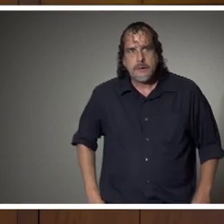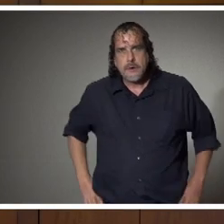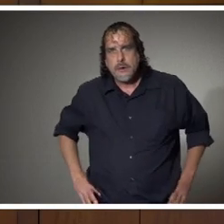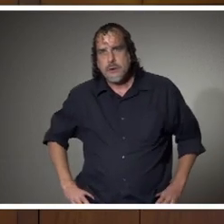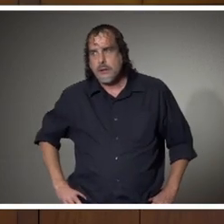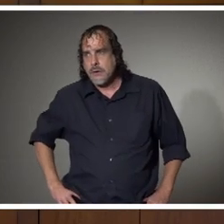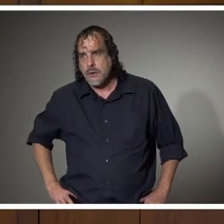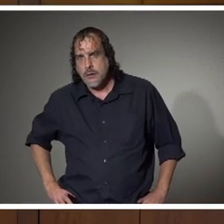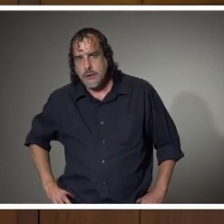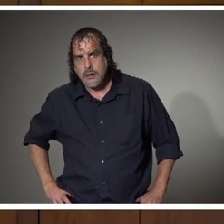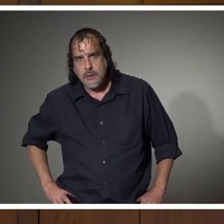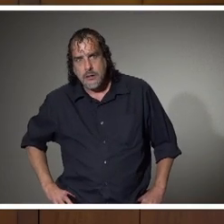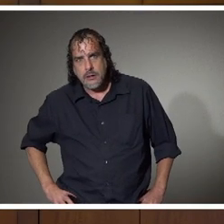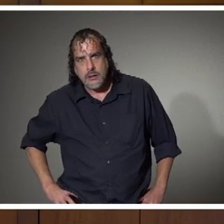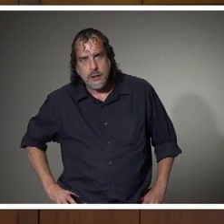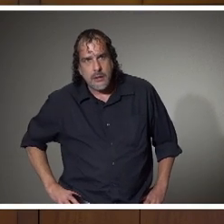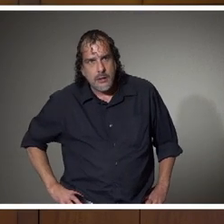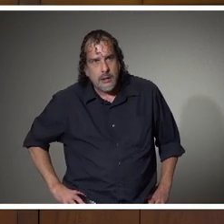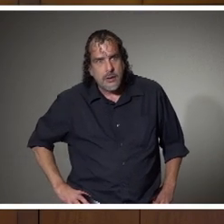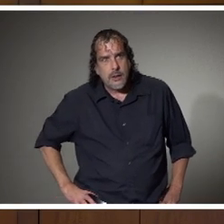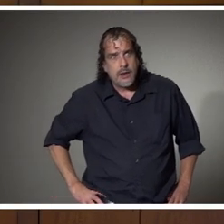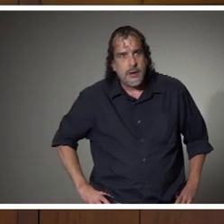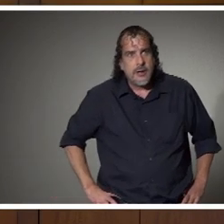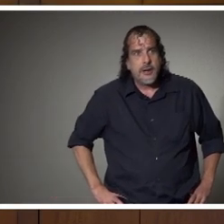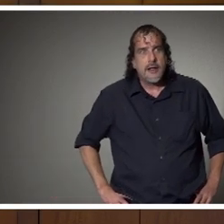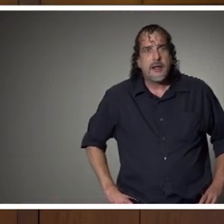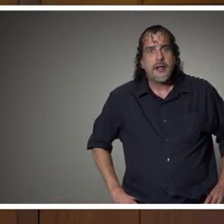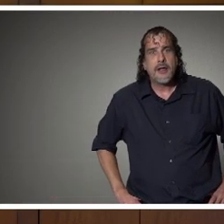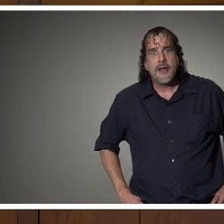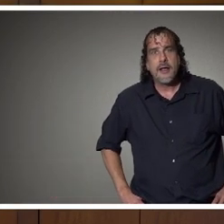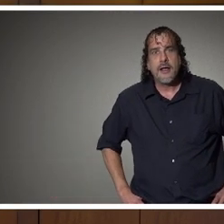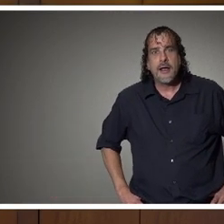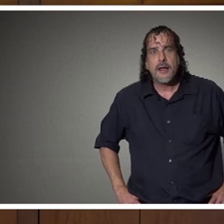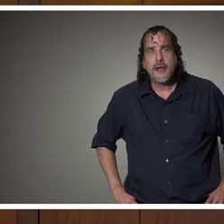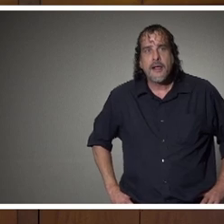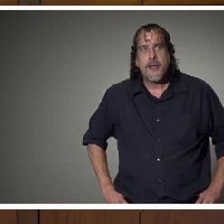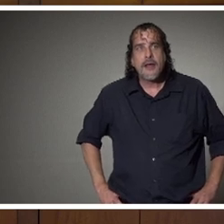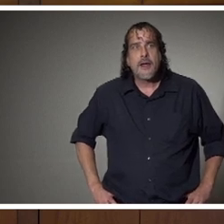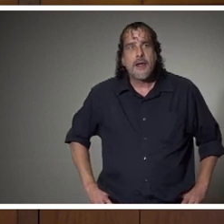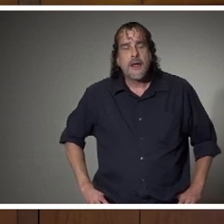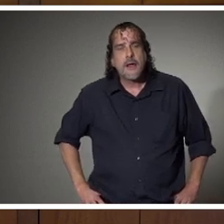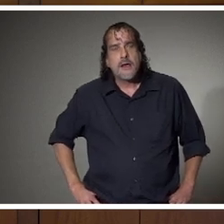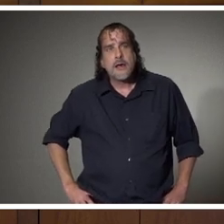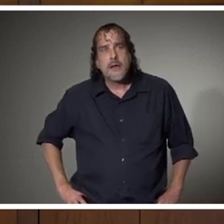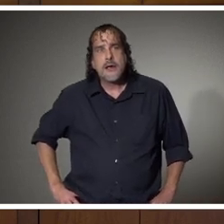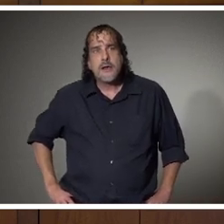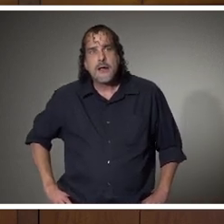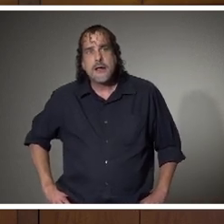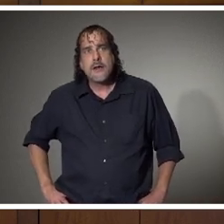think that's an adequate answer. I can't build on that. Renee?